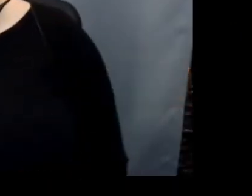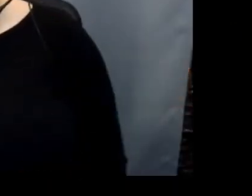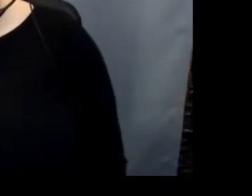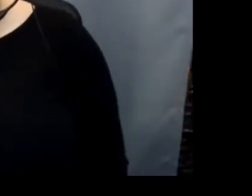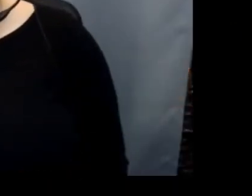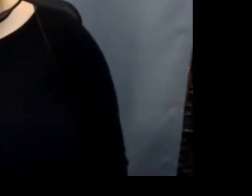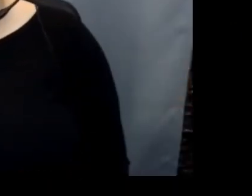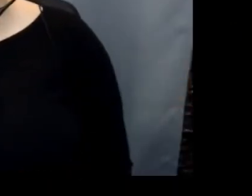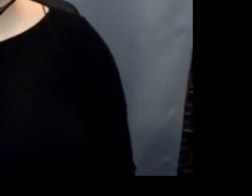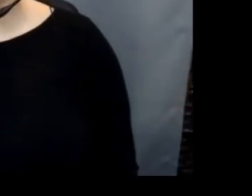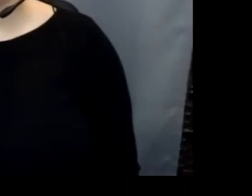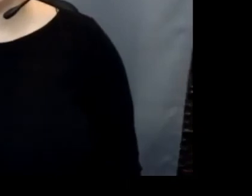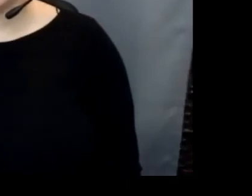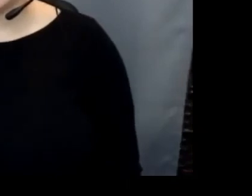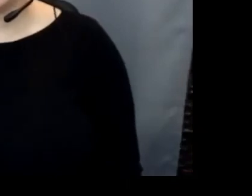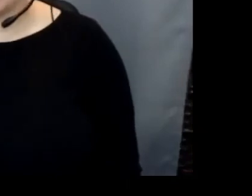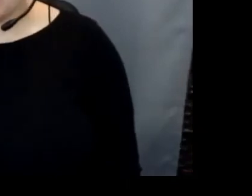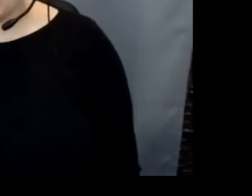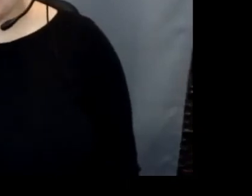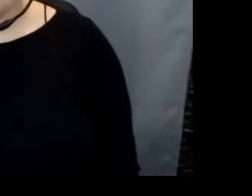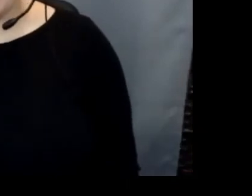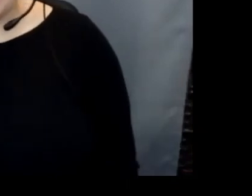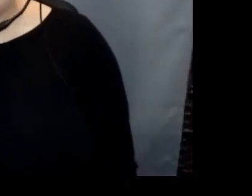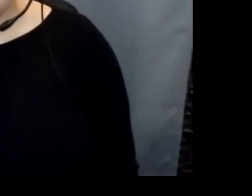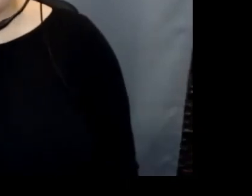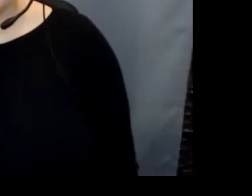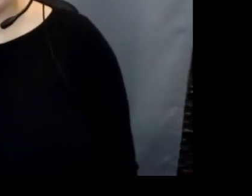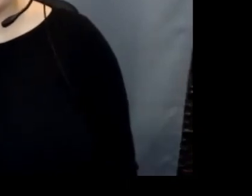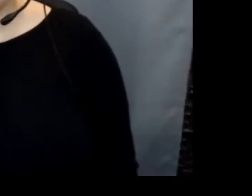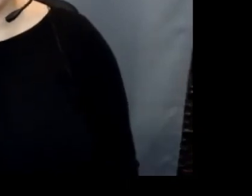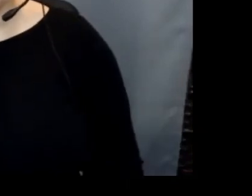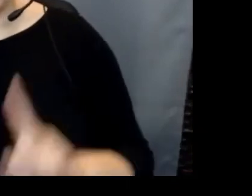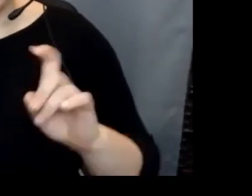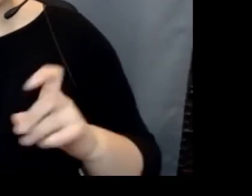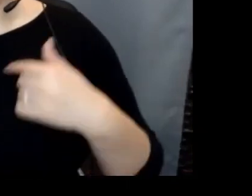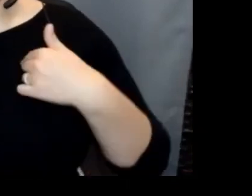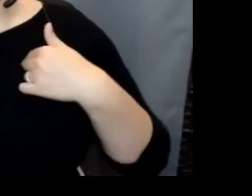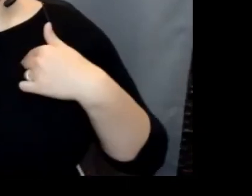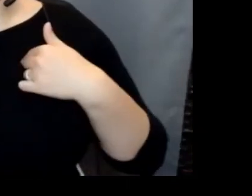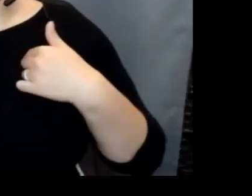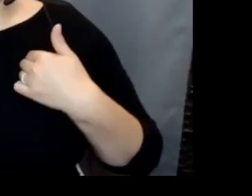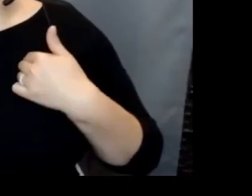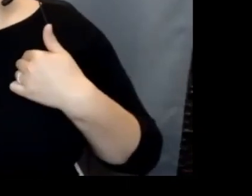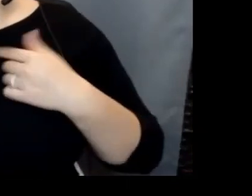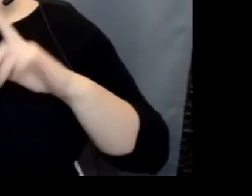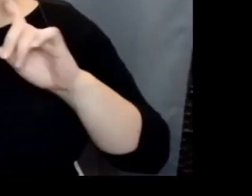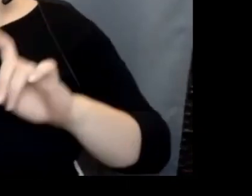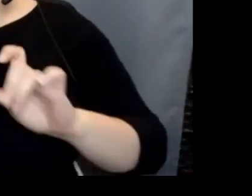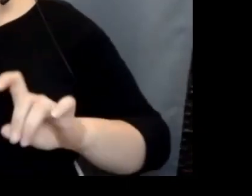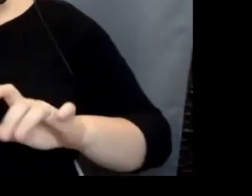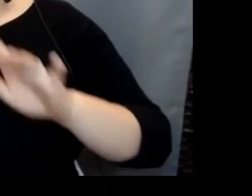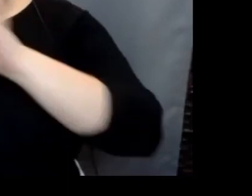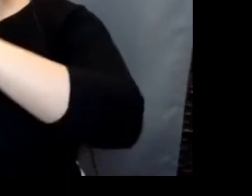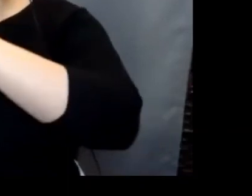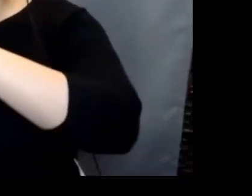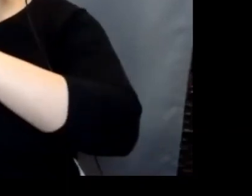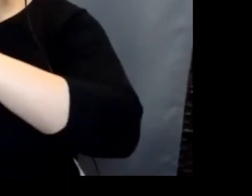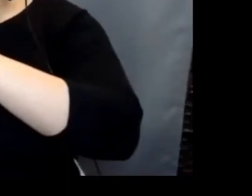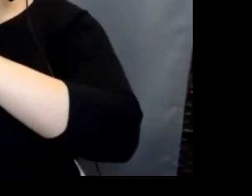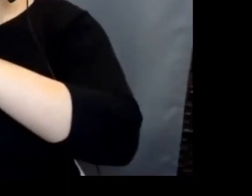And Tom, if not, I would like to go ahead and just ask a couple questions that I had thought